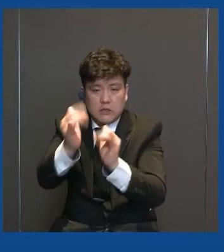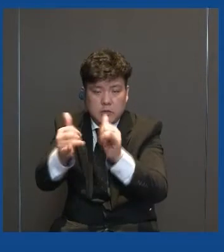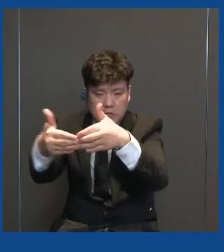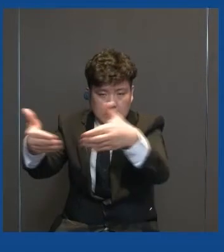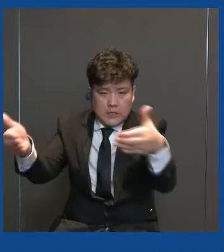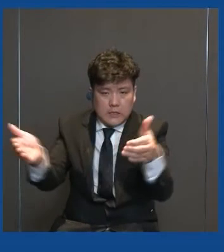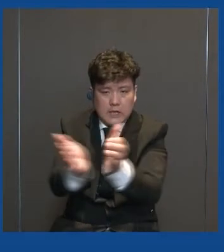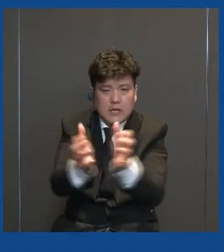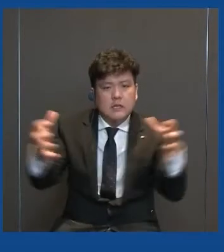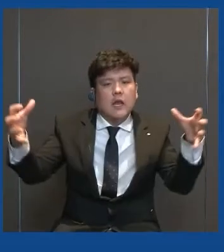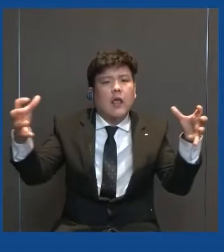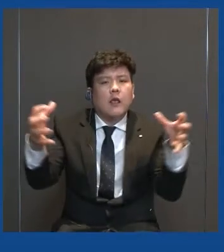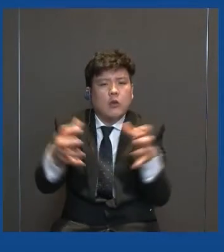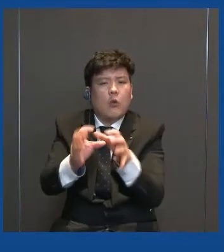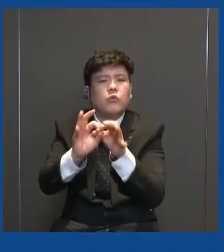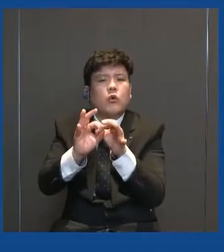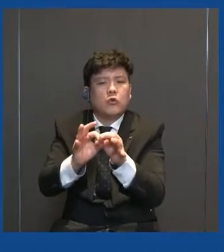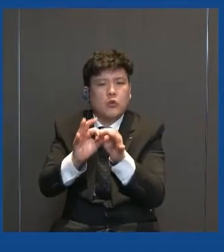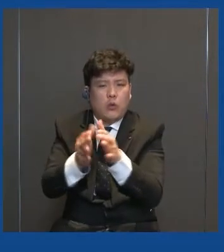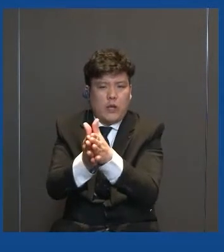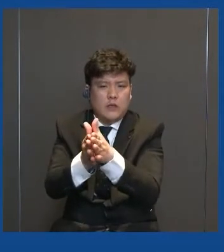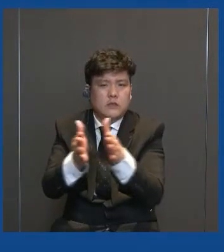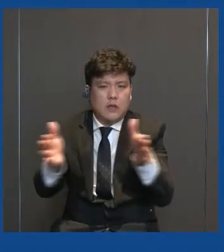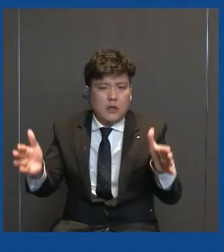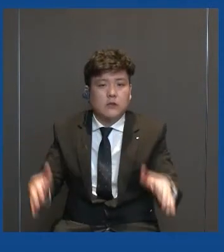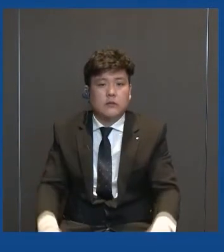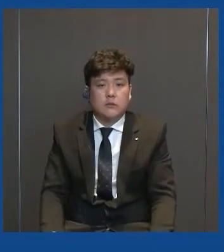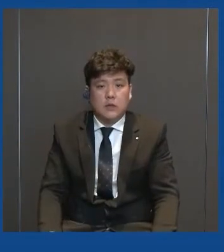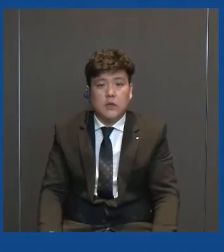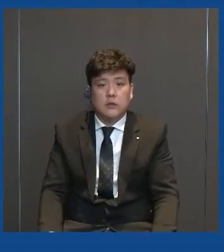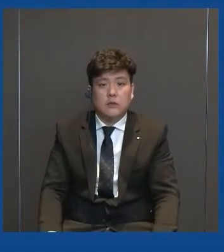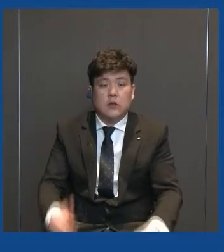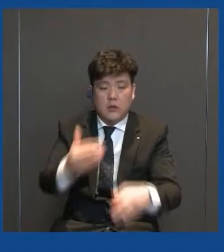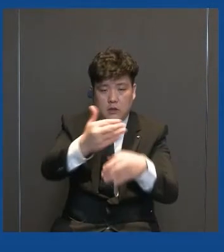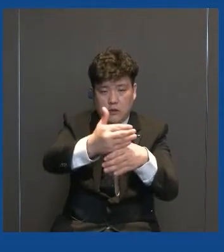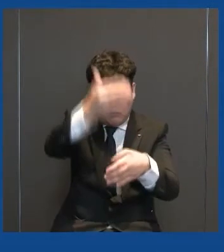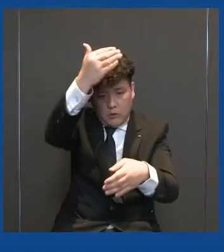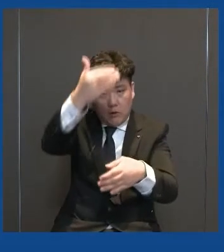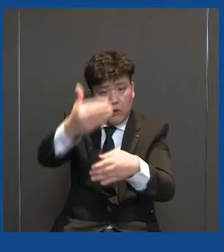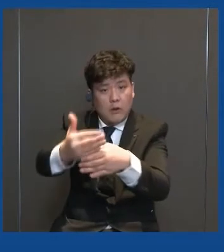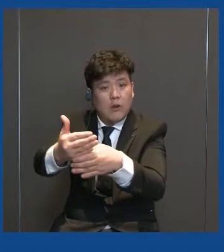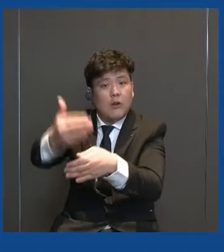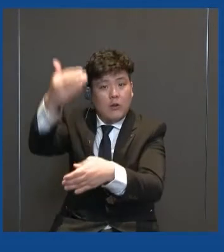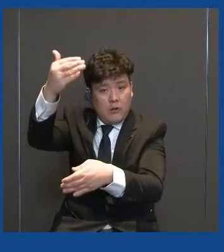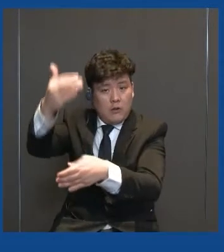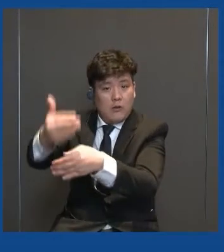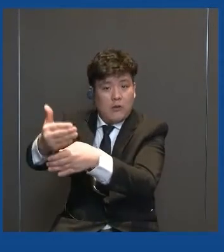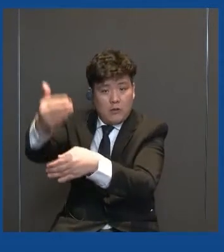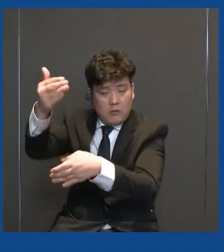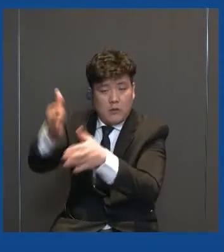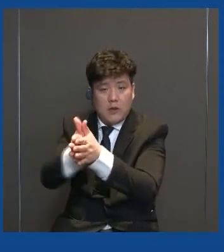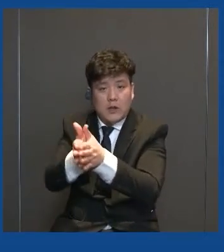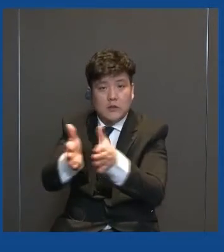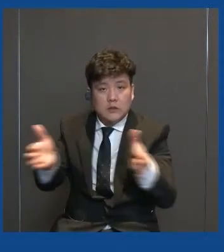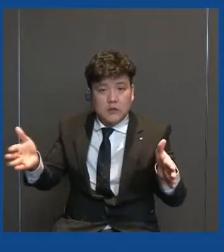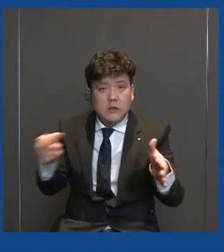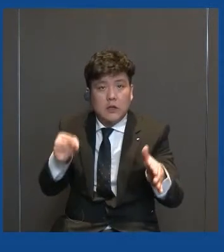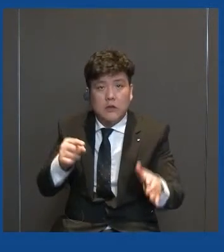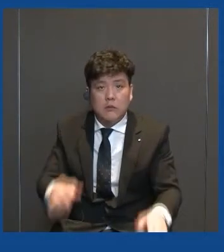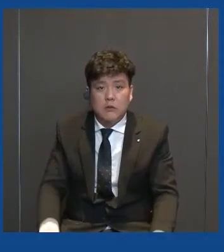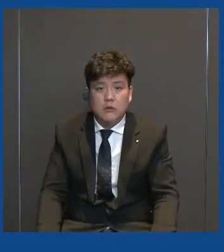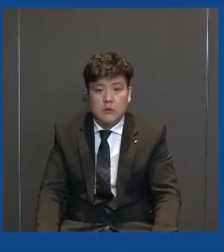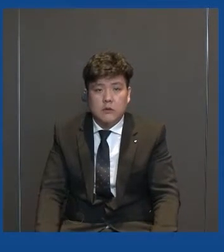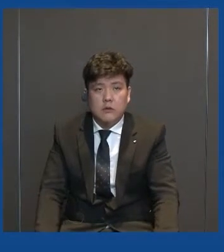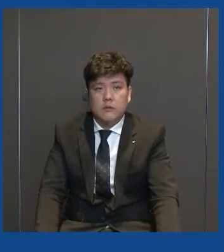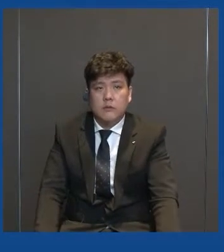to the new normal will likely be slower and more difficult. The pandemic has served to underline the contribution older